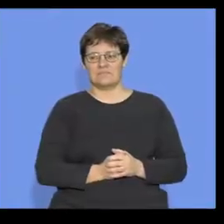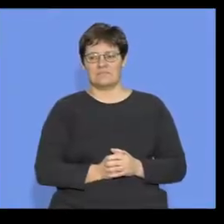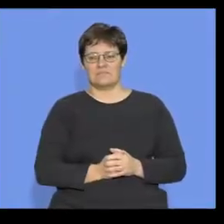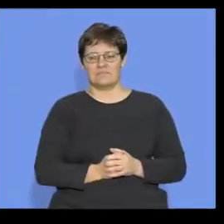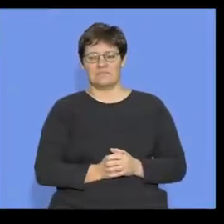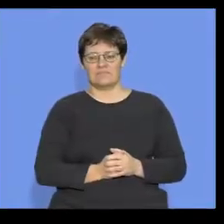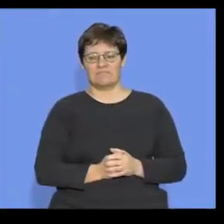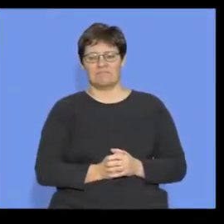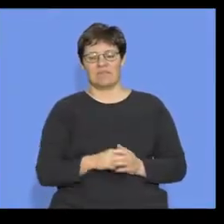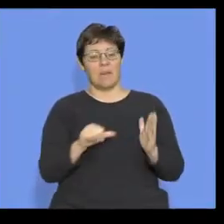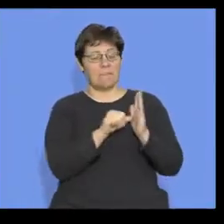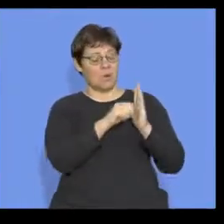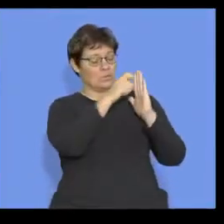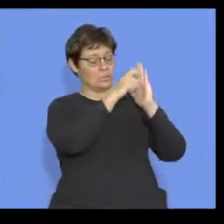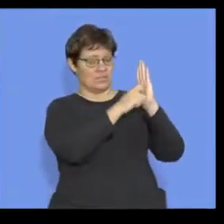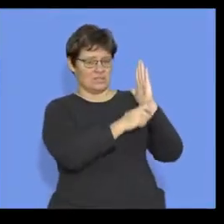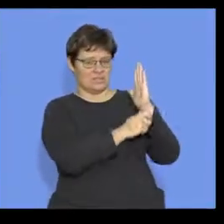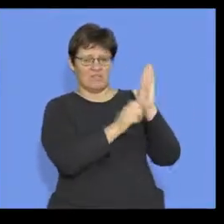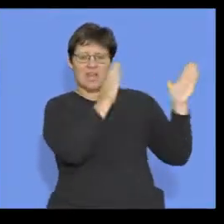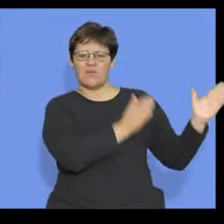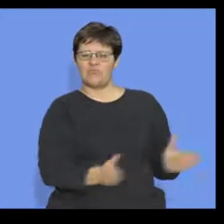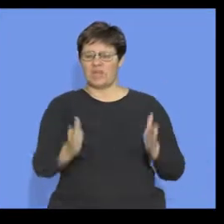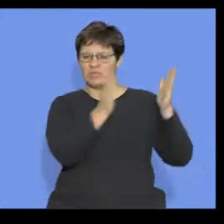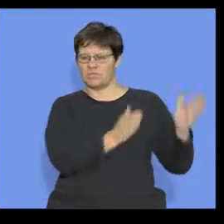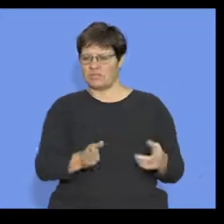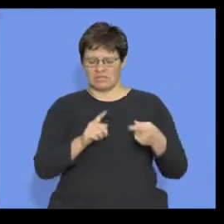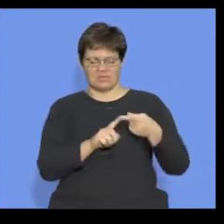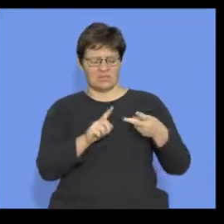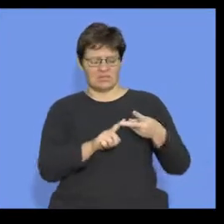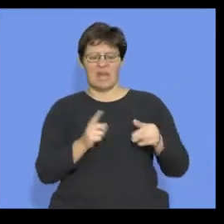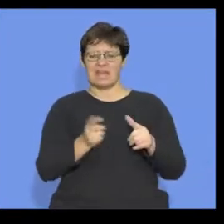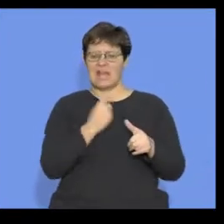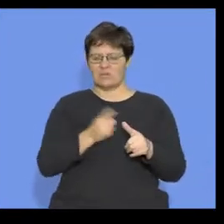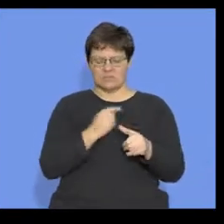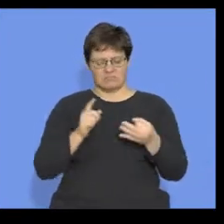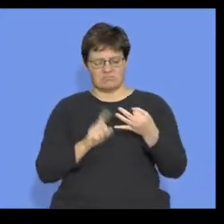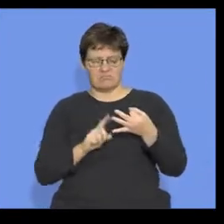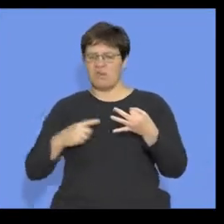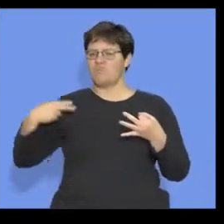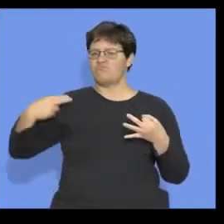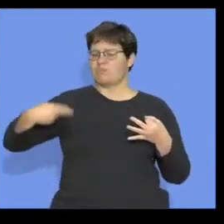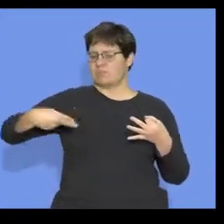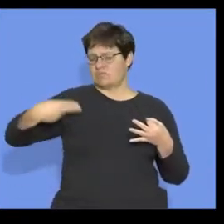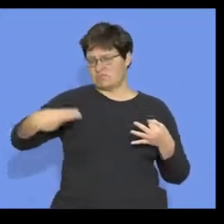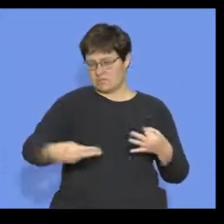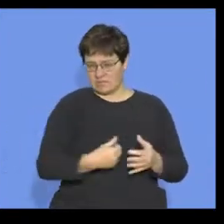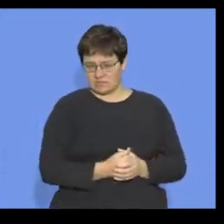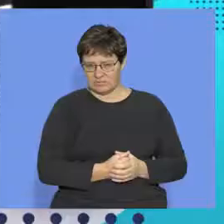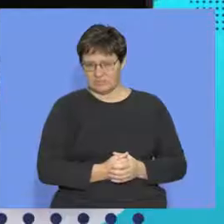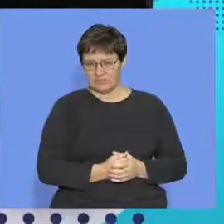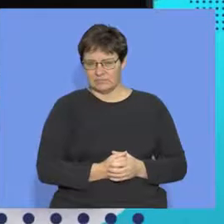So let's look at some of keywords. What is arrangement, counting, and repetition?